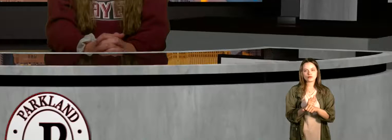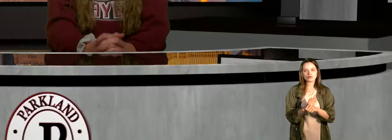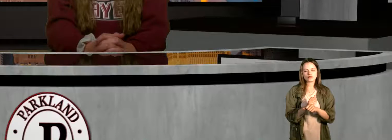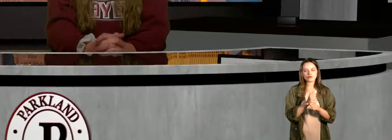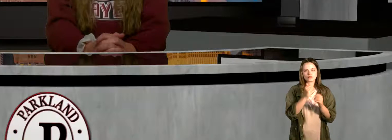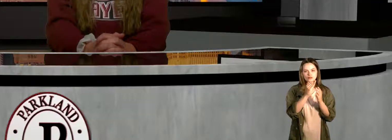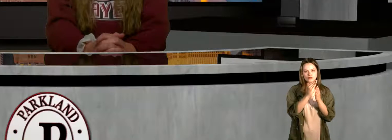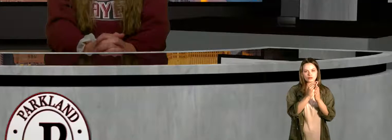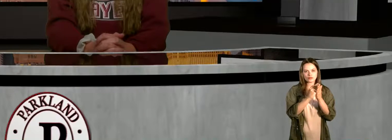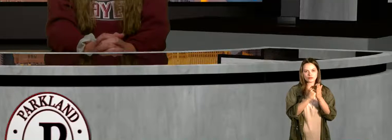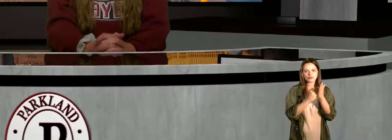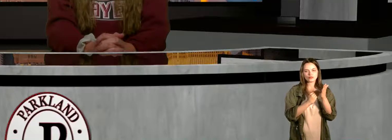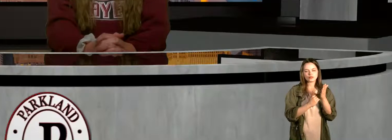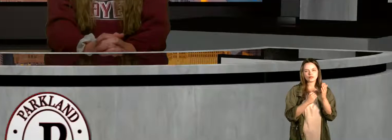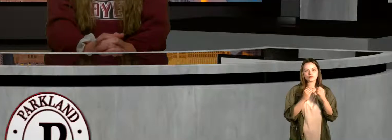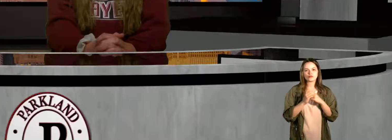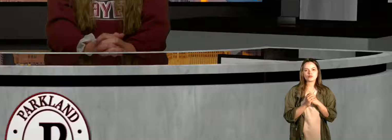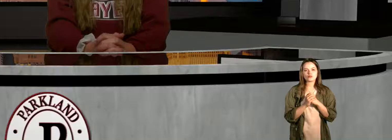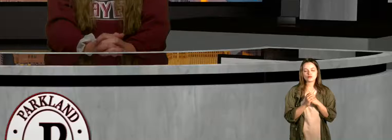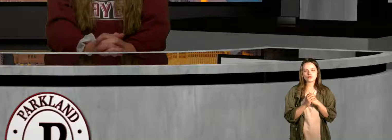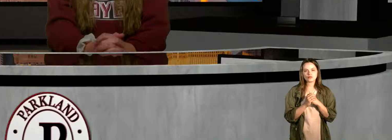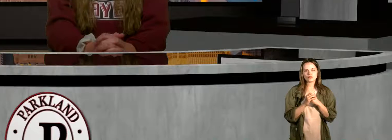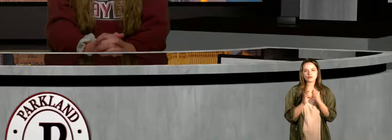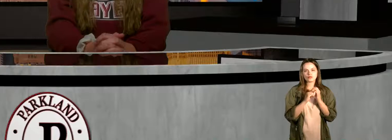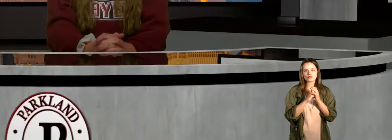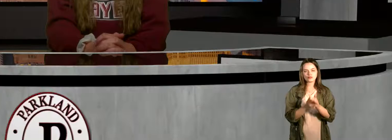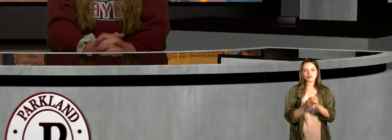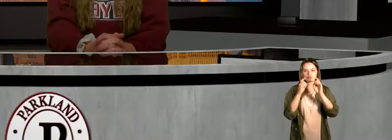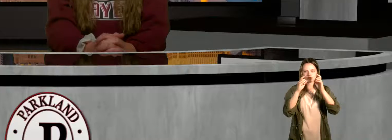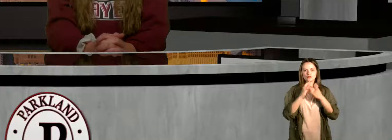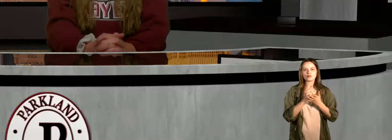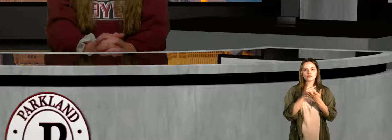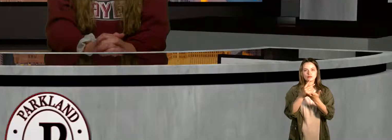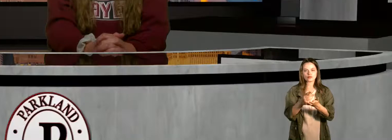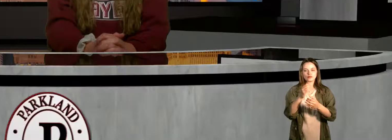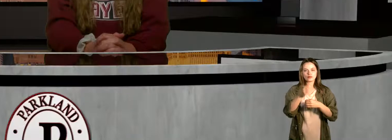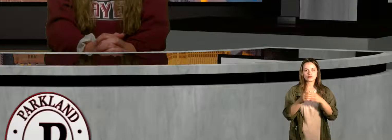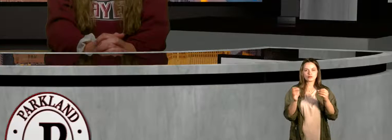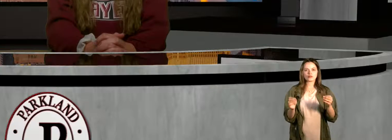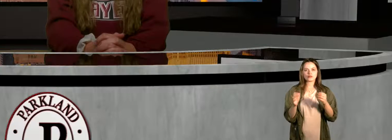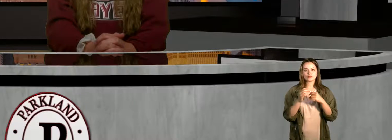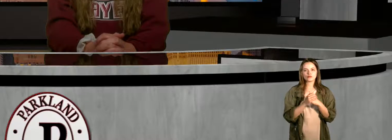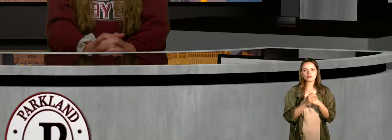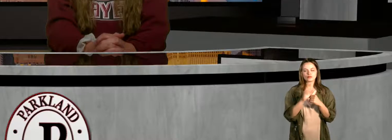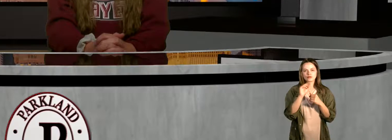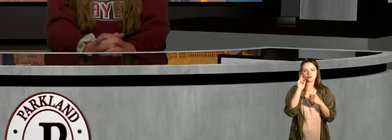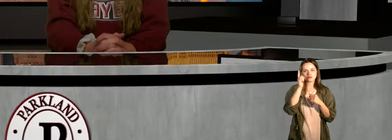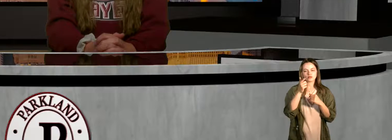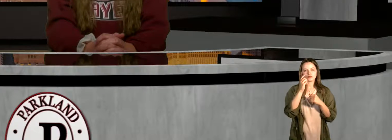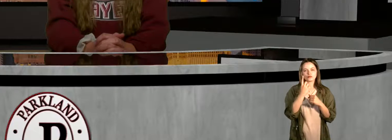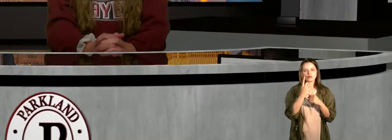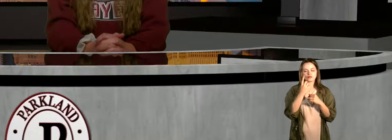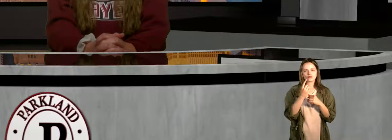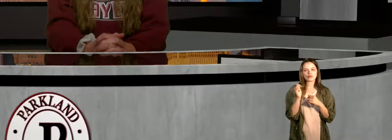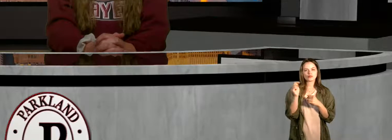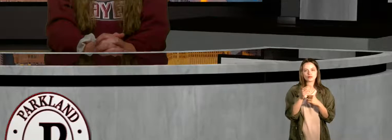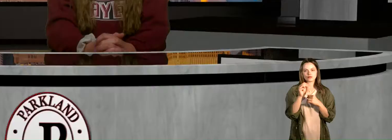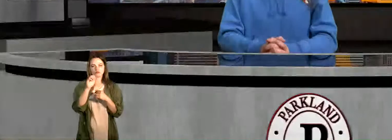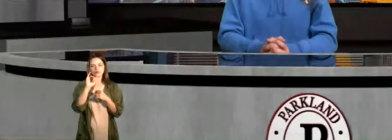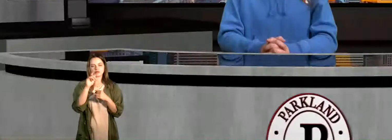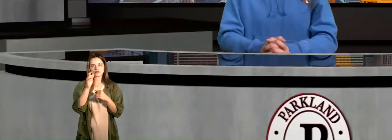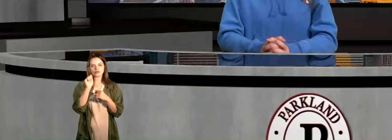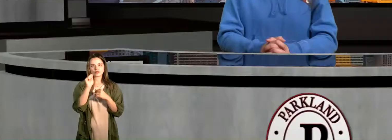J. Watchering Scholarship Fund. Applications must be returned to the guidance office no later than 1 p.m. on Thursday, May